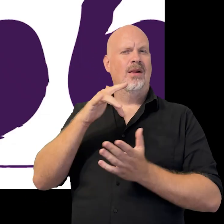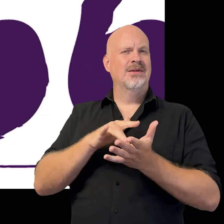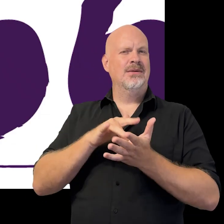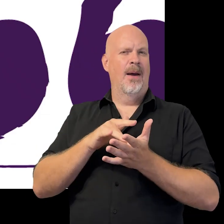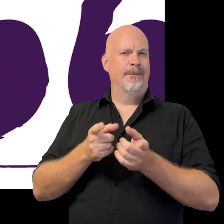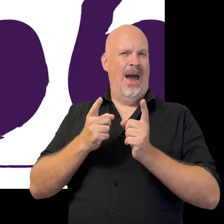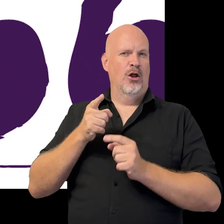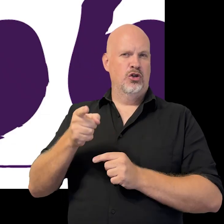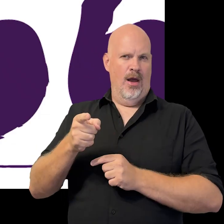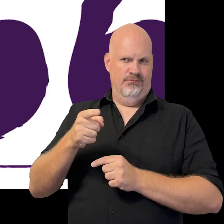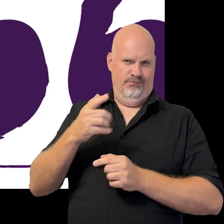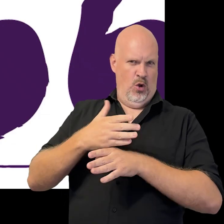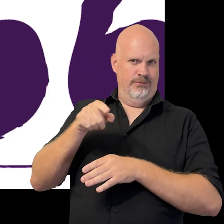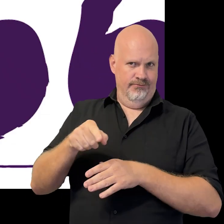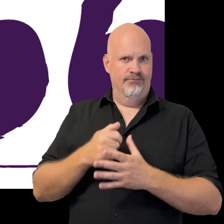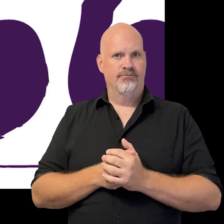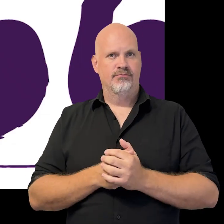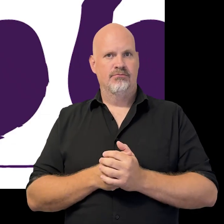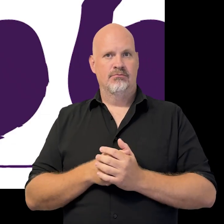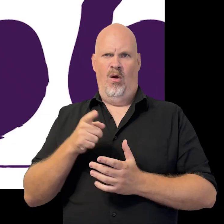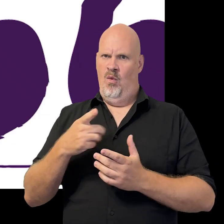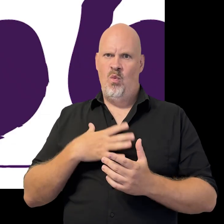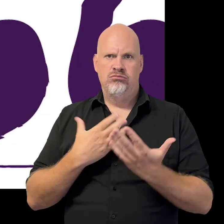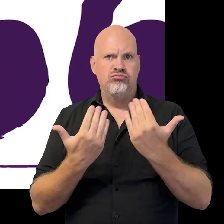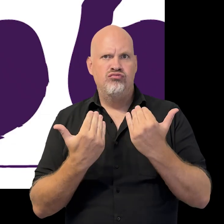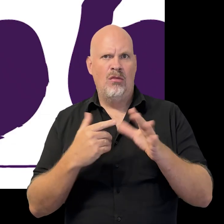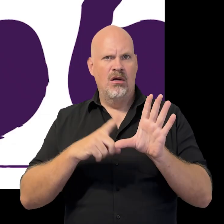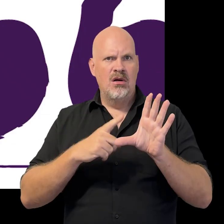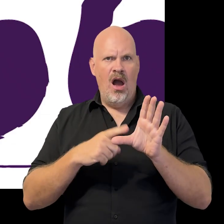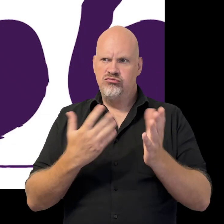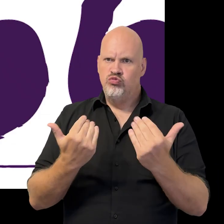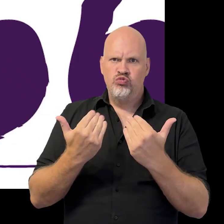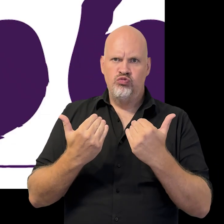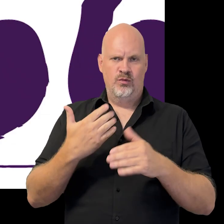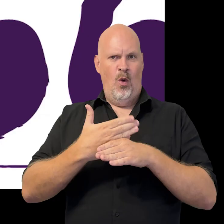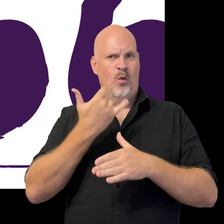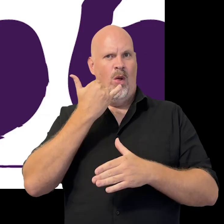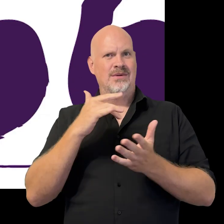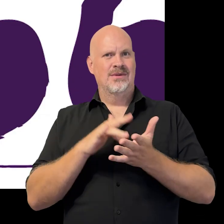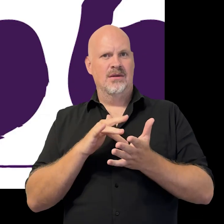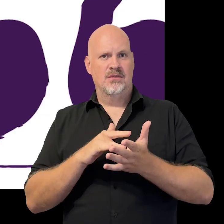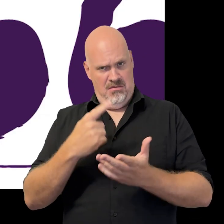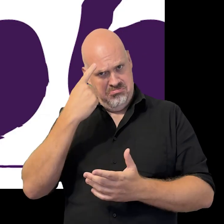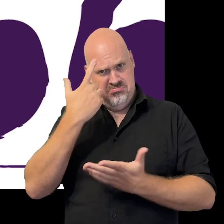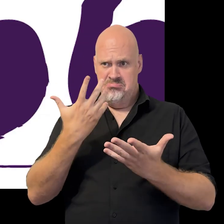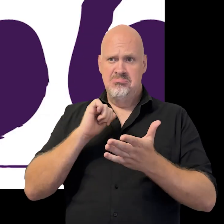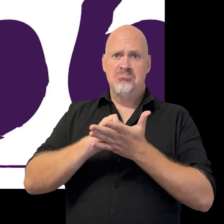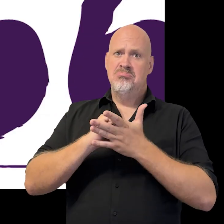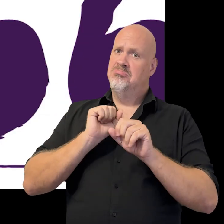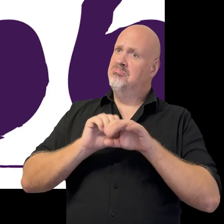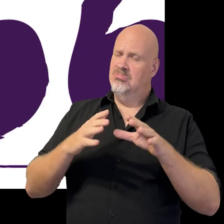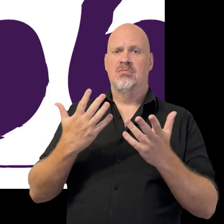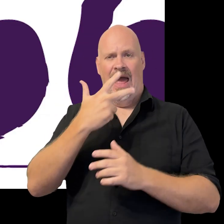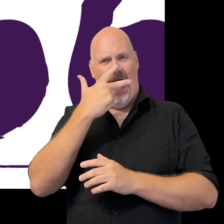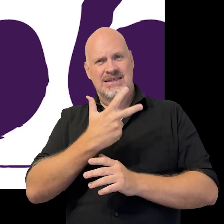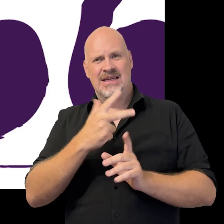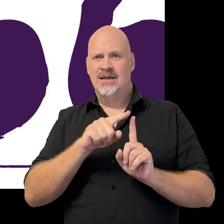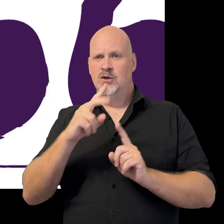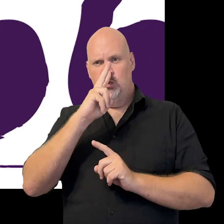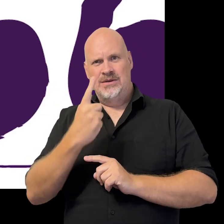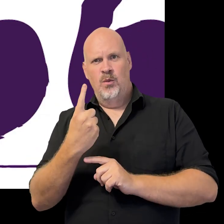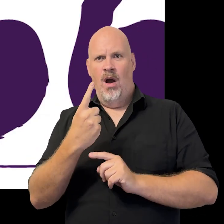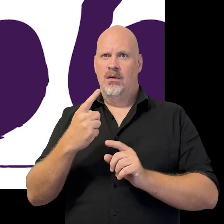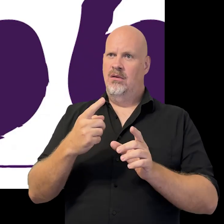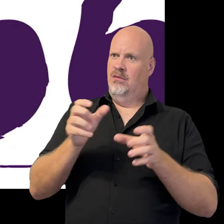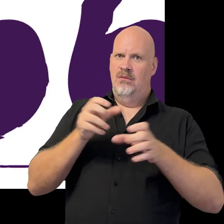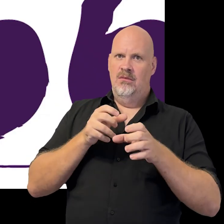research questions are not the specific questions you can ask as part of your own research. They're not going to be the questions of the survey or maybe some